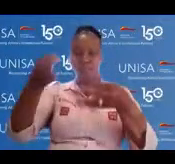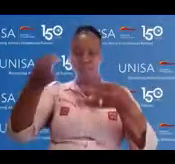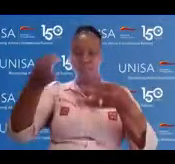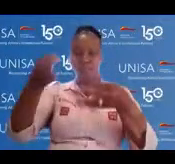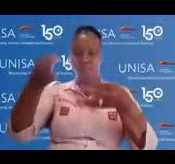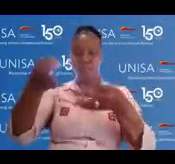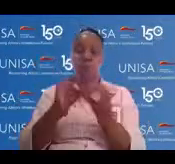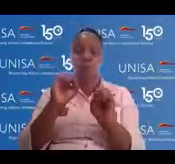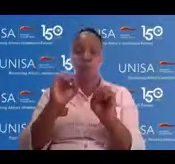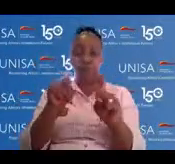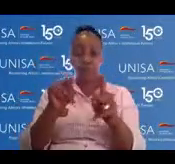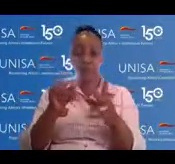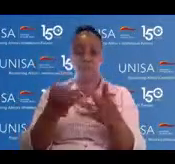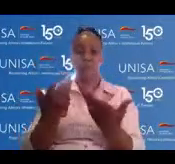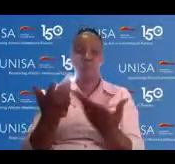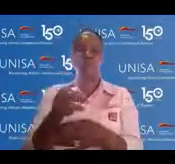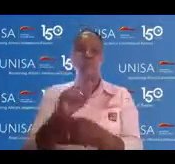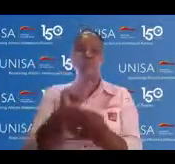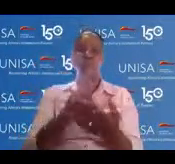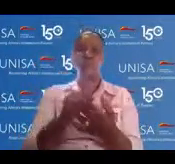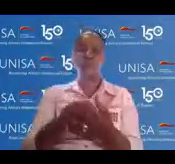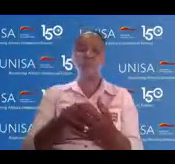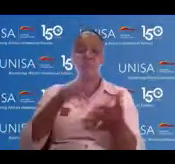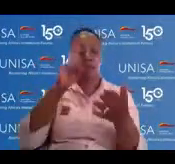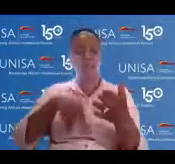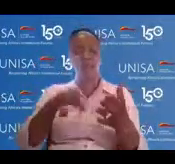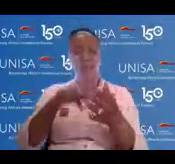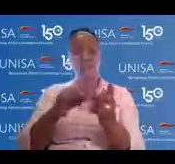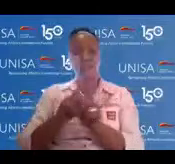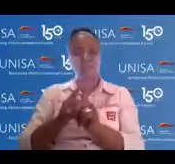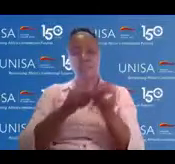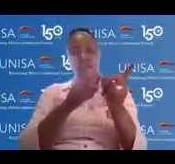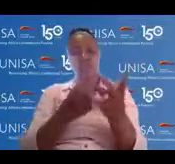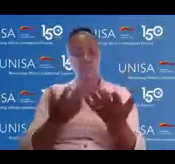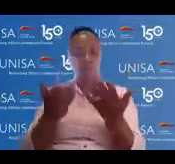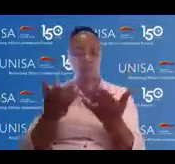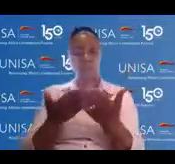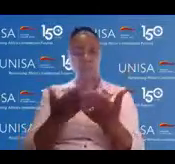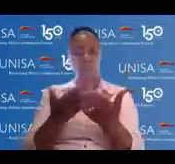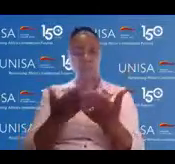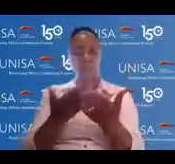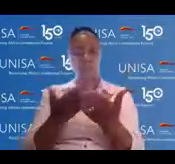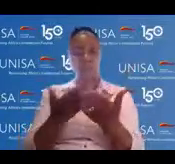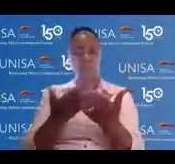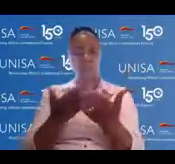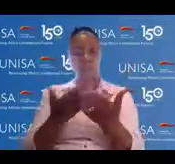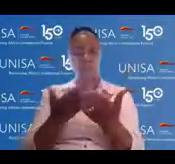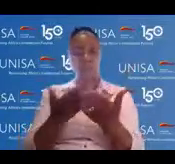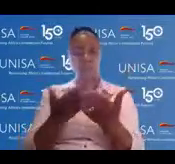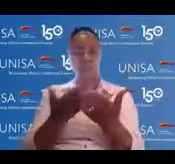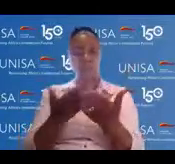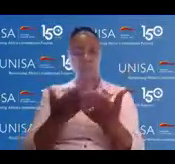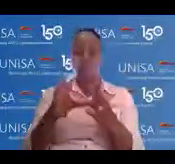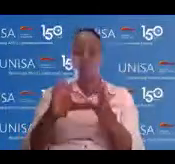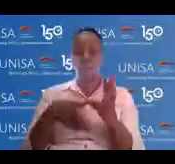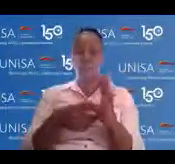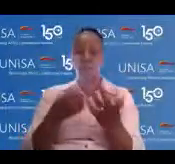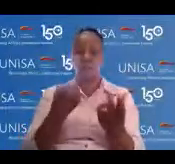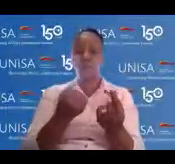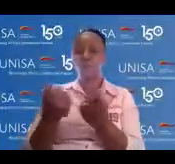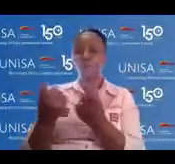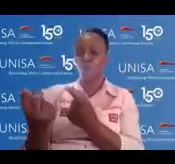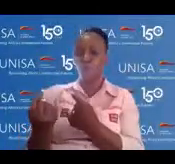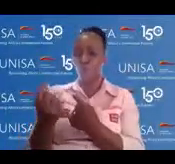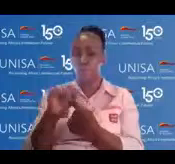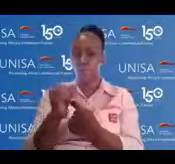You read the instructions to say that it must be in a welded area. And then you can scan it in. You'll see it actually draws like a blue